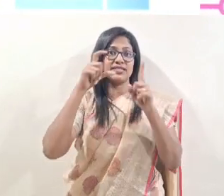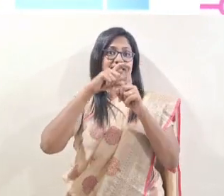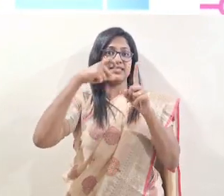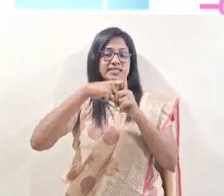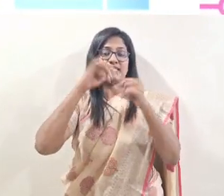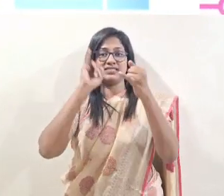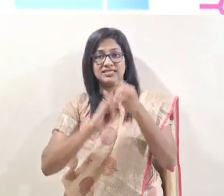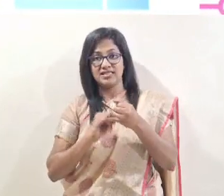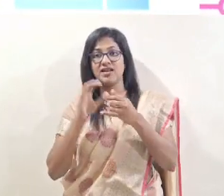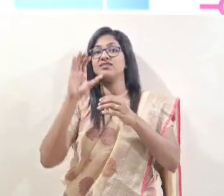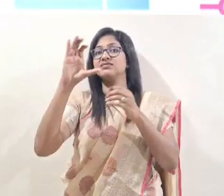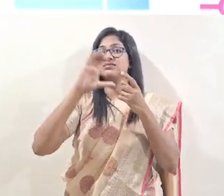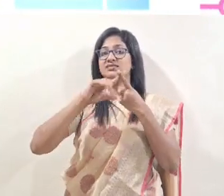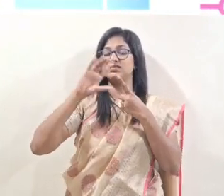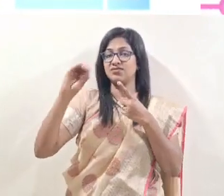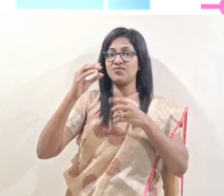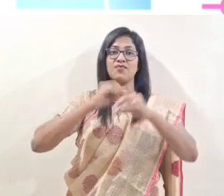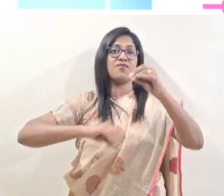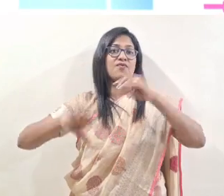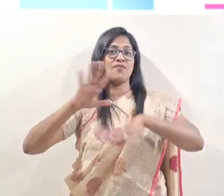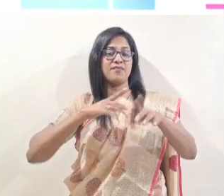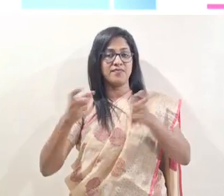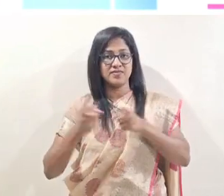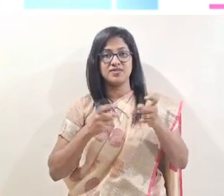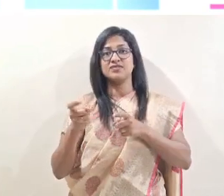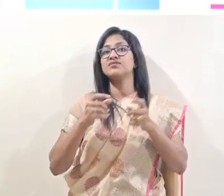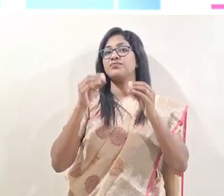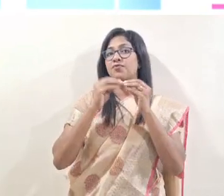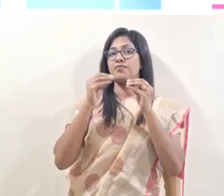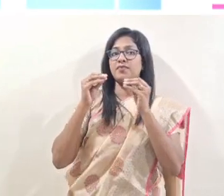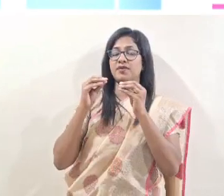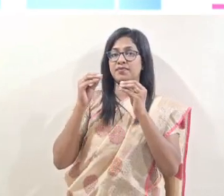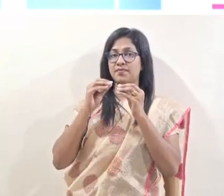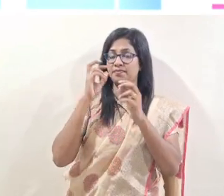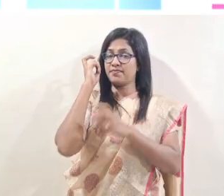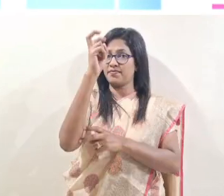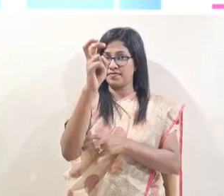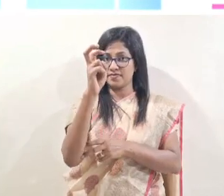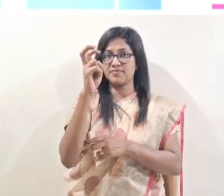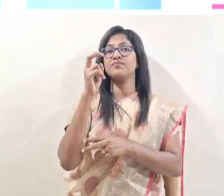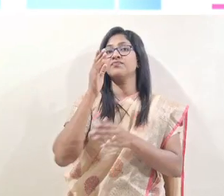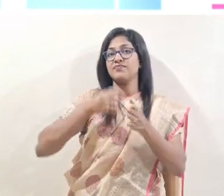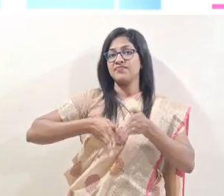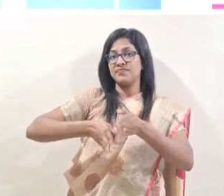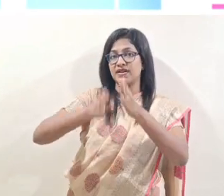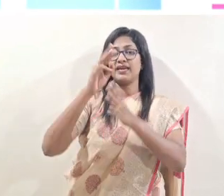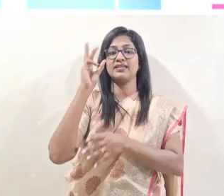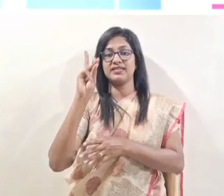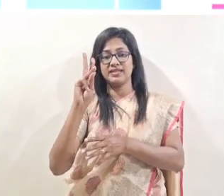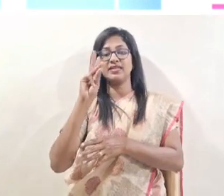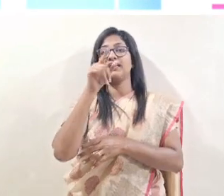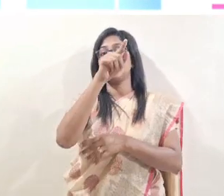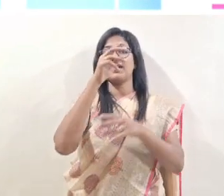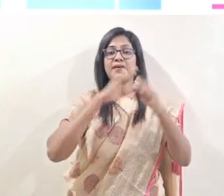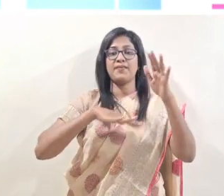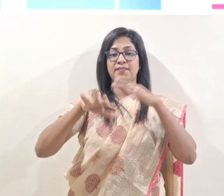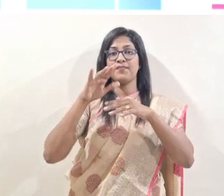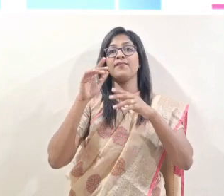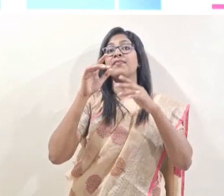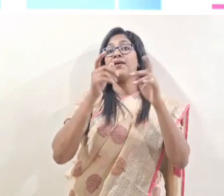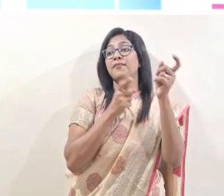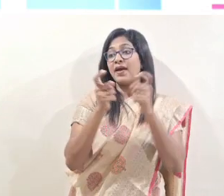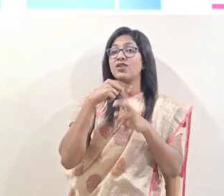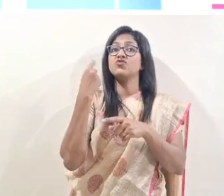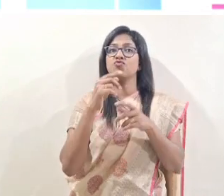the operations O&M of Mumbai Metro Line 3, which is being taken care of by Delhi Metro Rail Corporation. So he's back to Delhi Metro